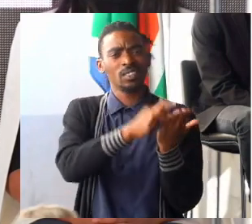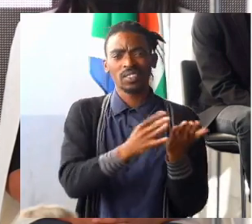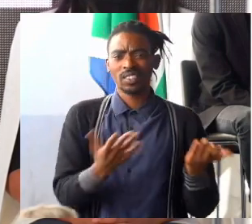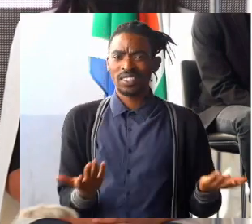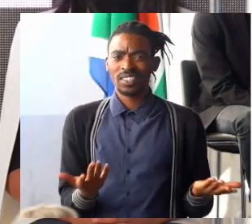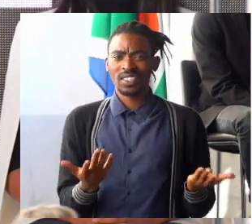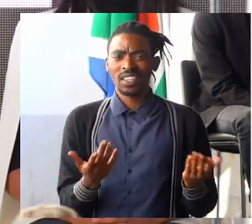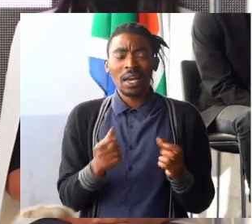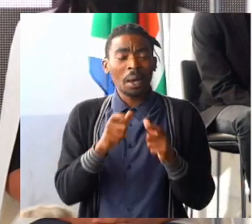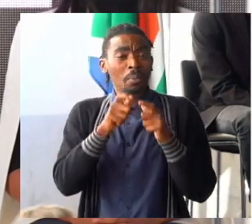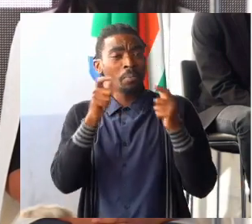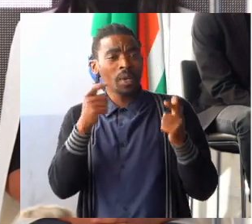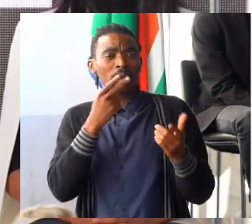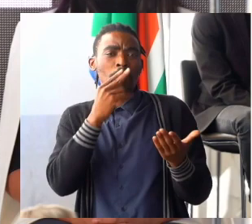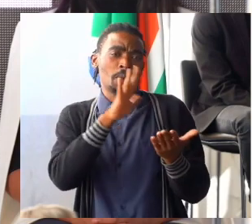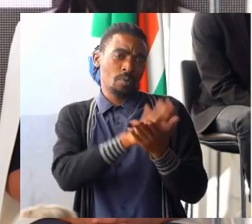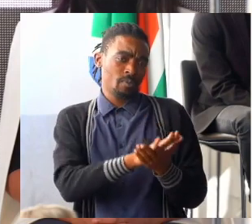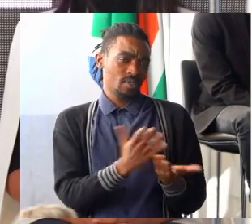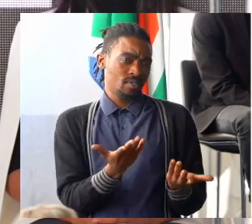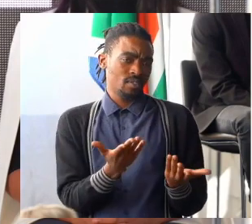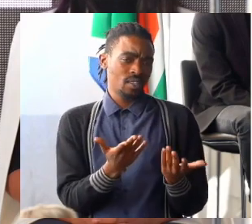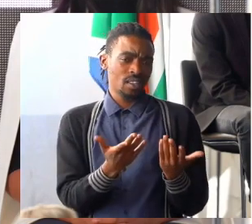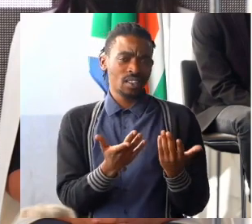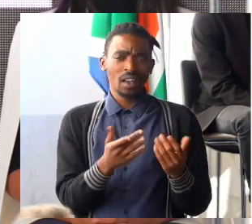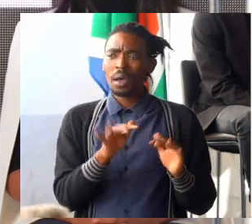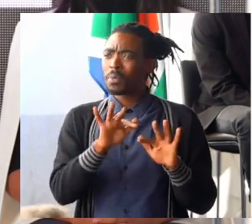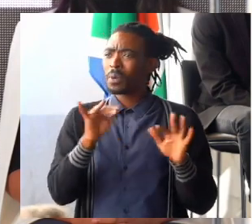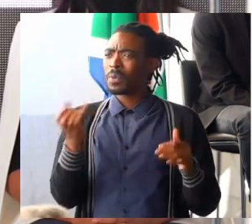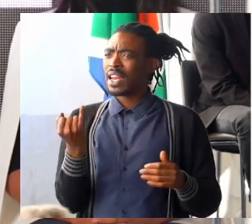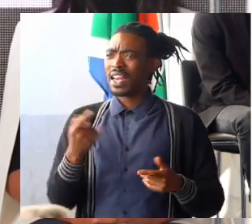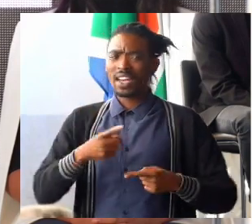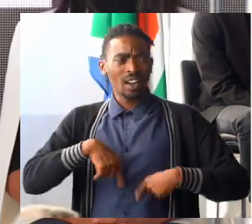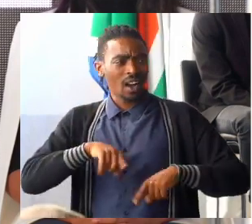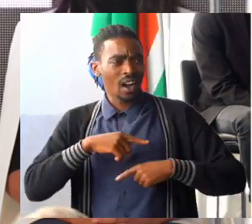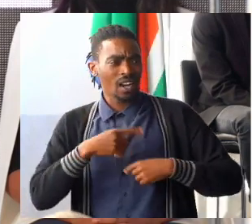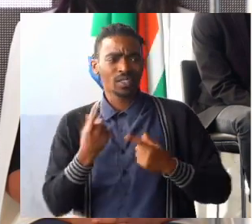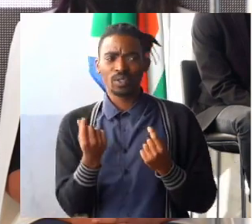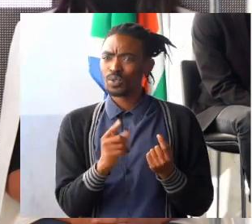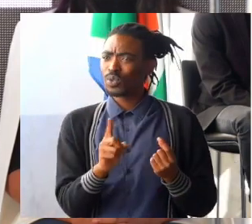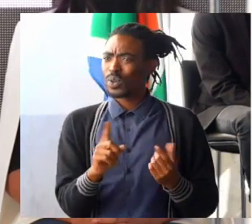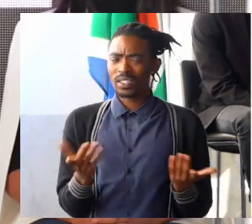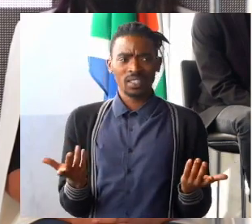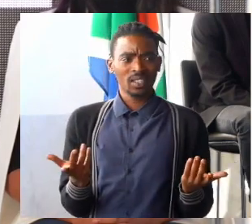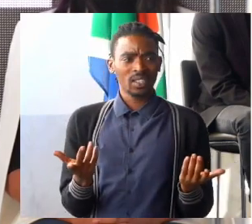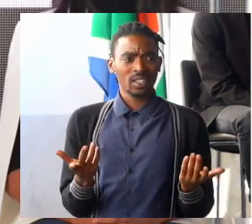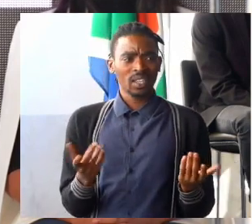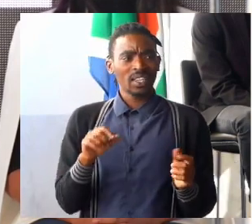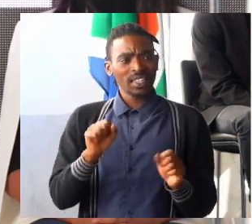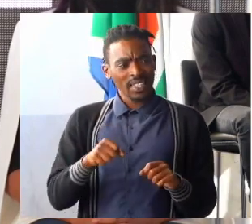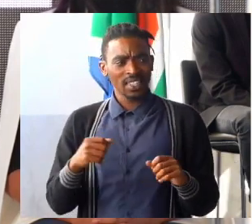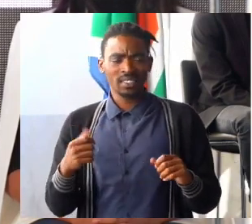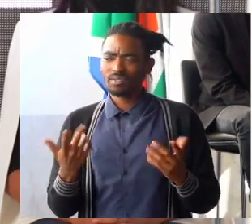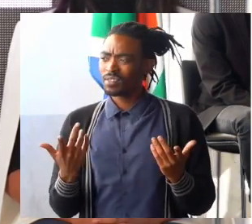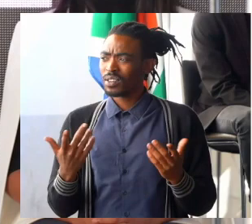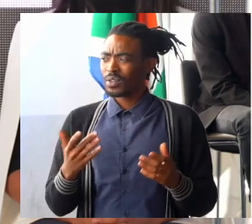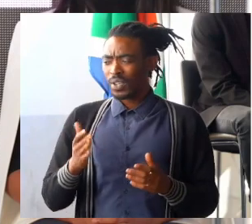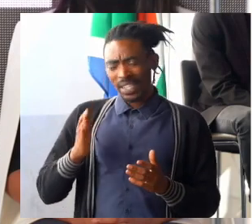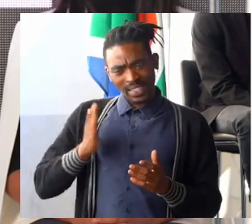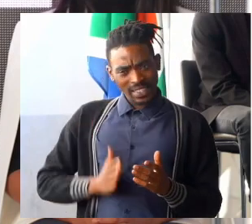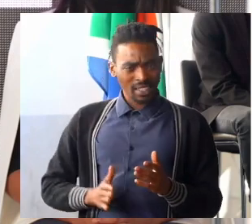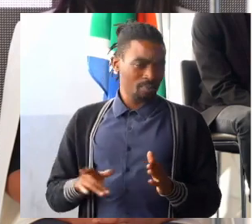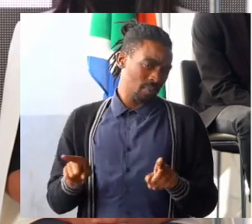big promises about what people like ourselves and the hundreds of people that are part of what we are doing